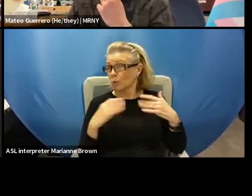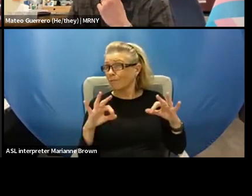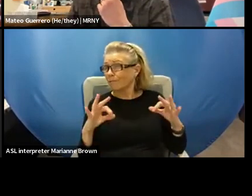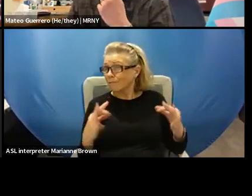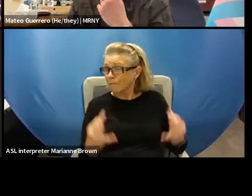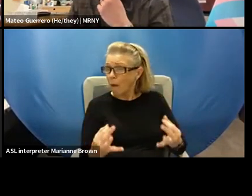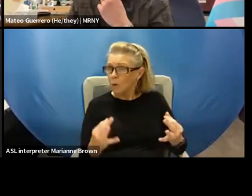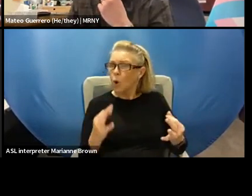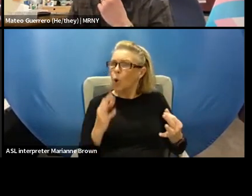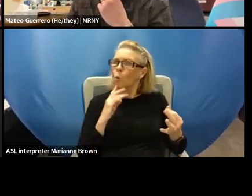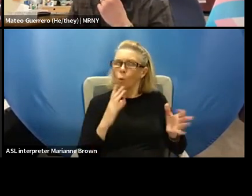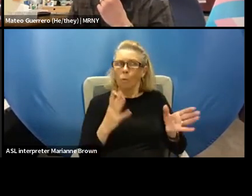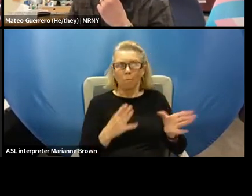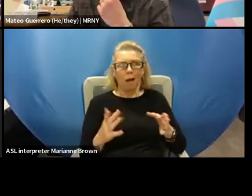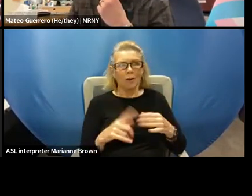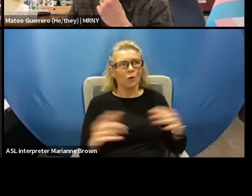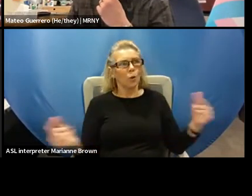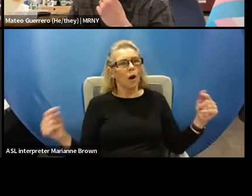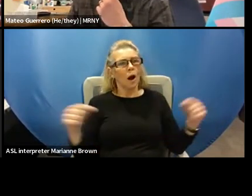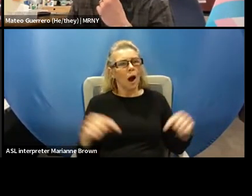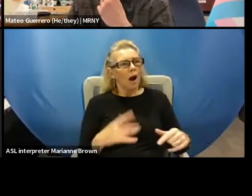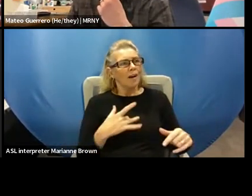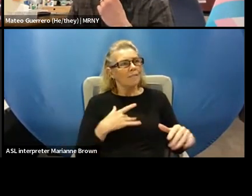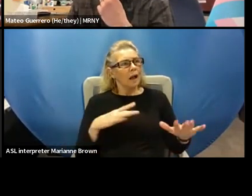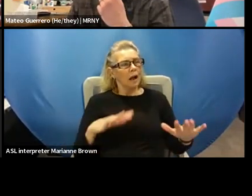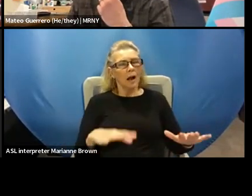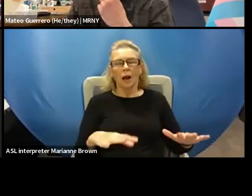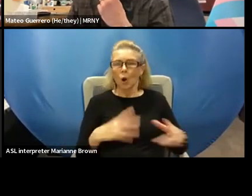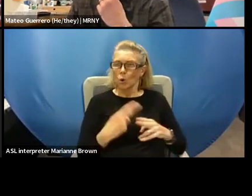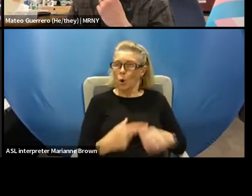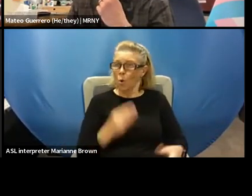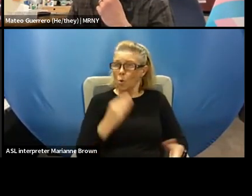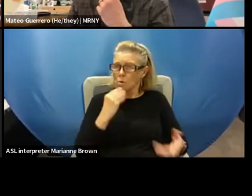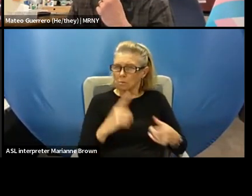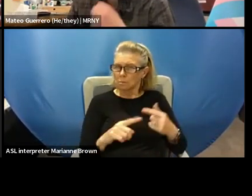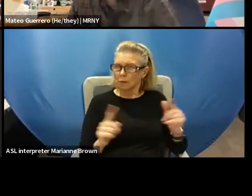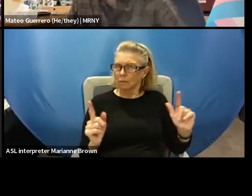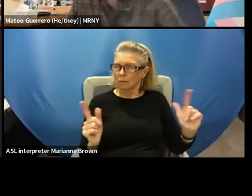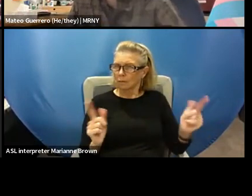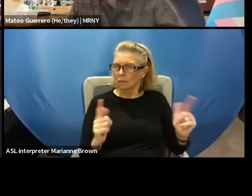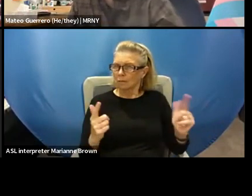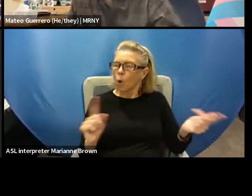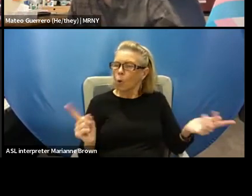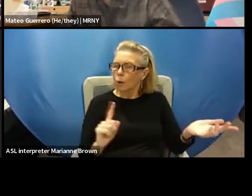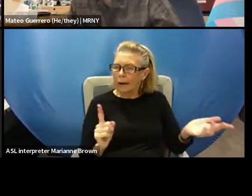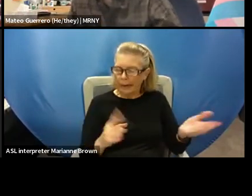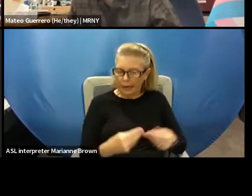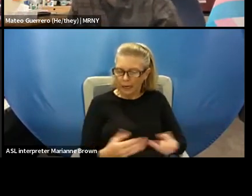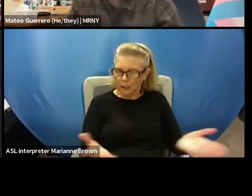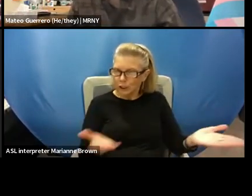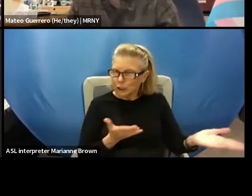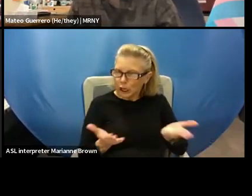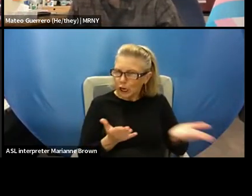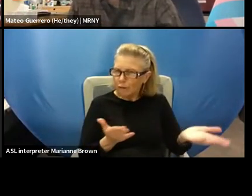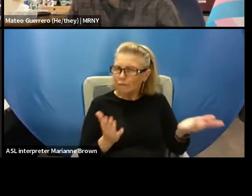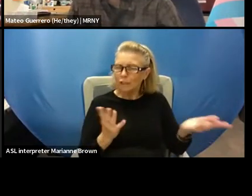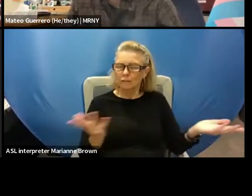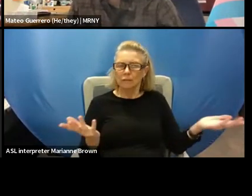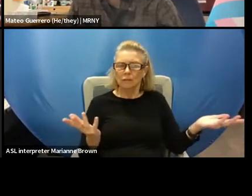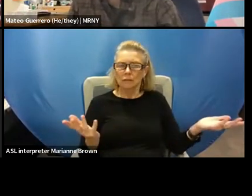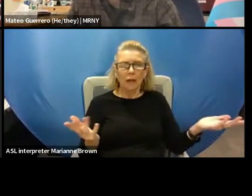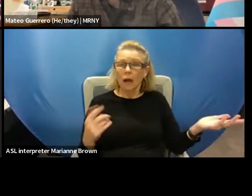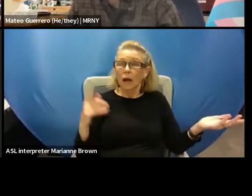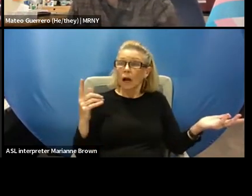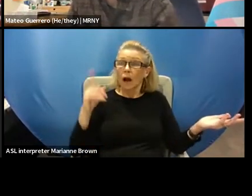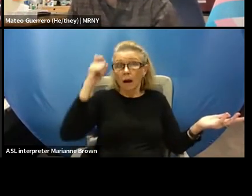call New York home, and for generations of trans people who have historically called New York home, but they're sitting on their hands, they're